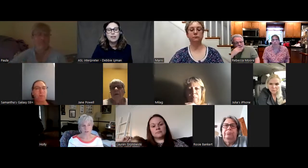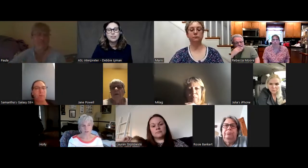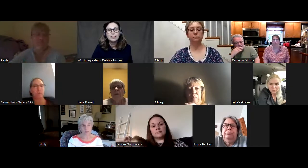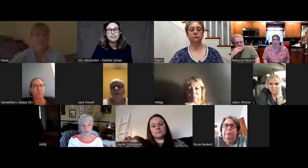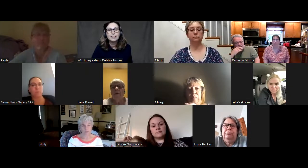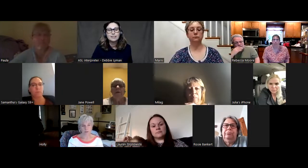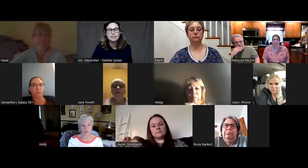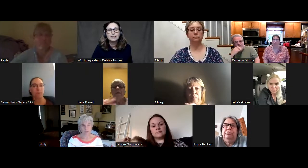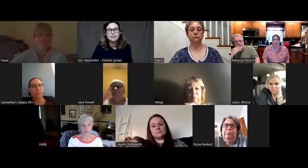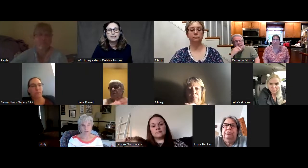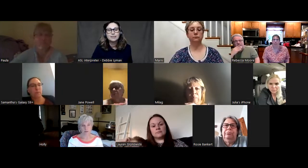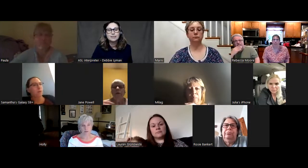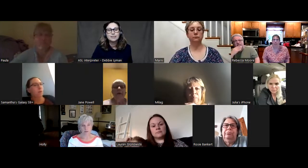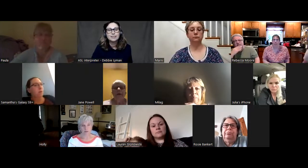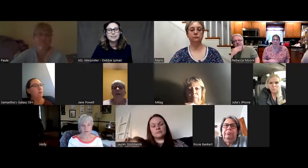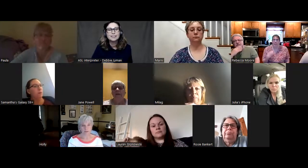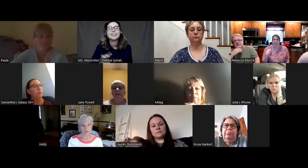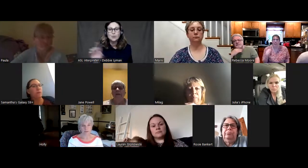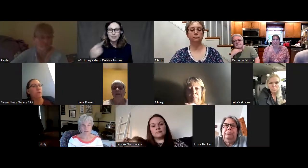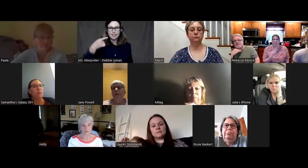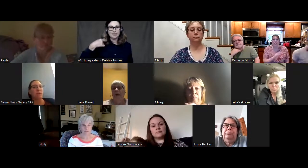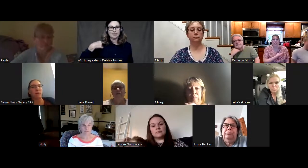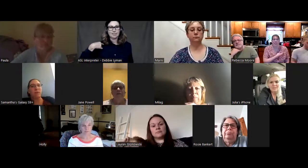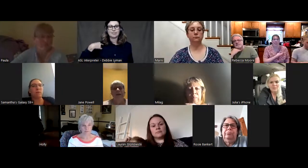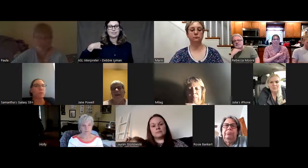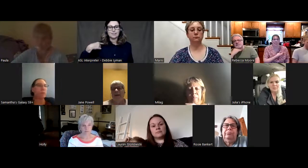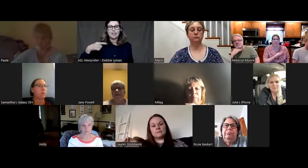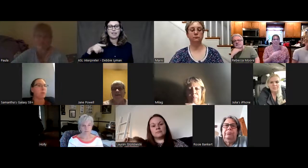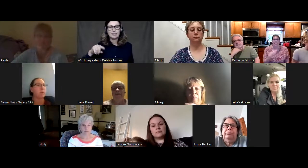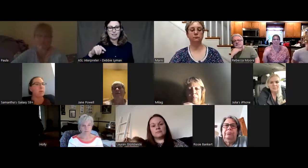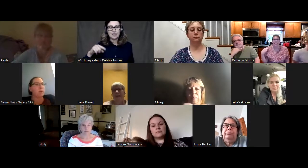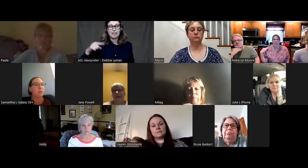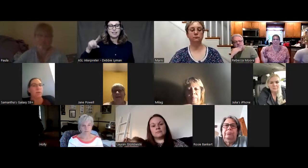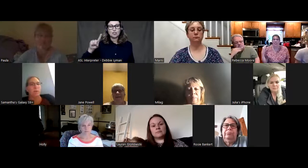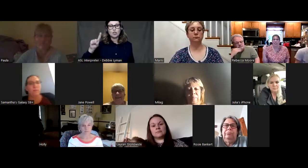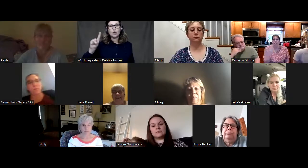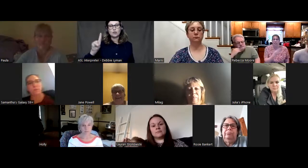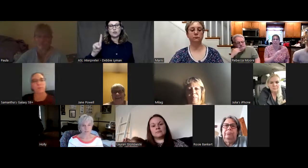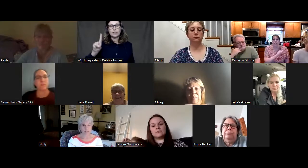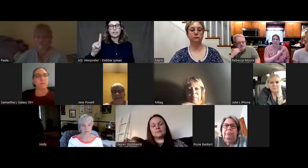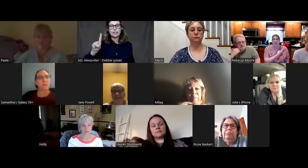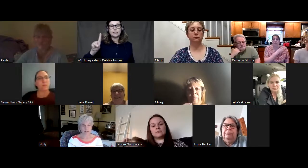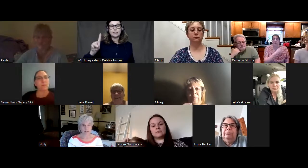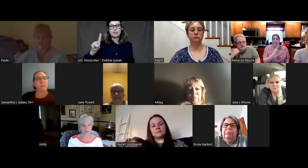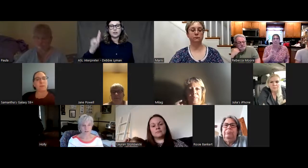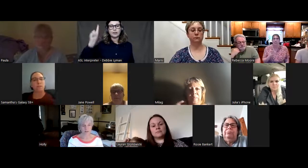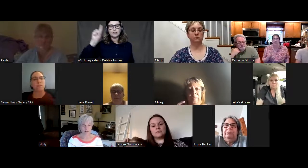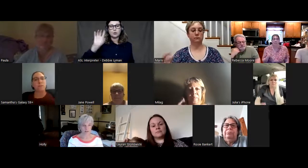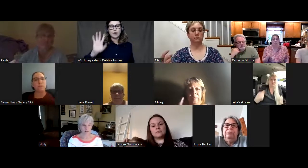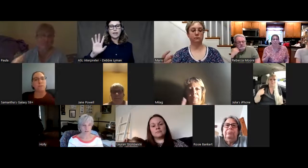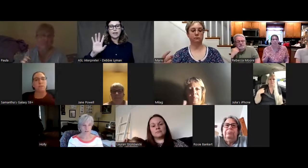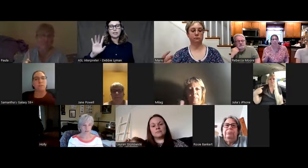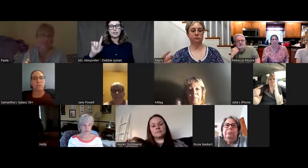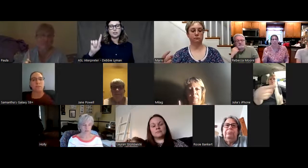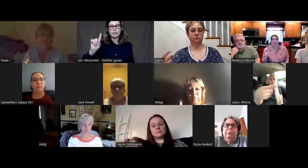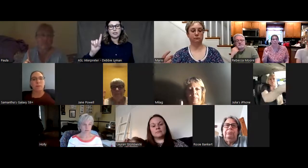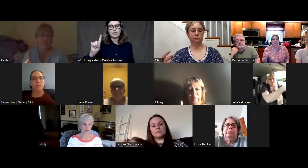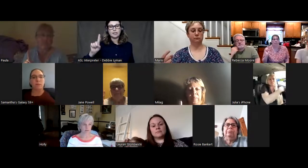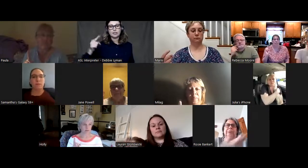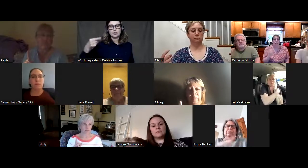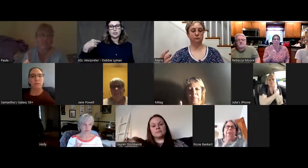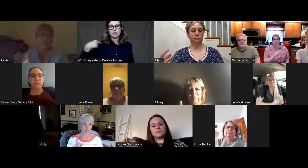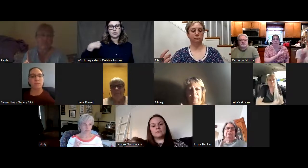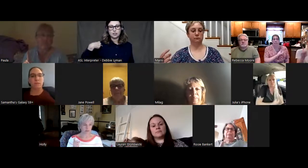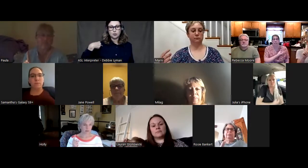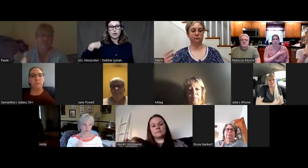2 letters. It's we. We. But I don't, okay. So your index finger, if you're right-handed, your